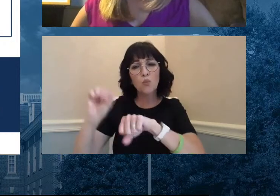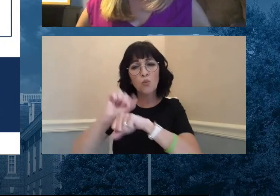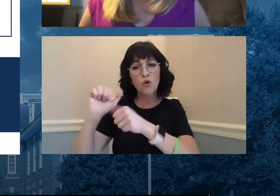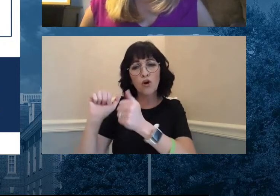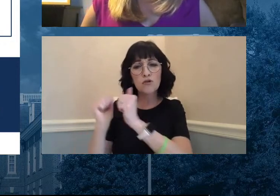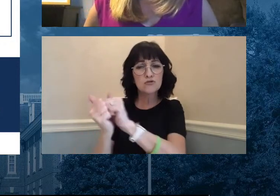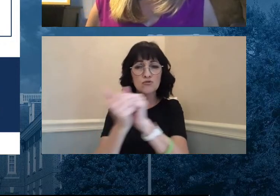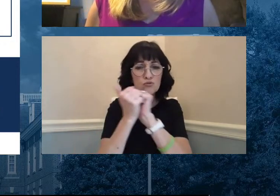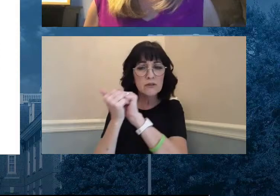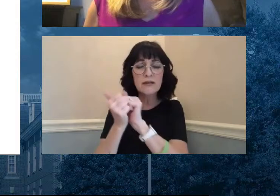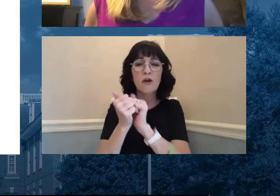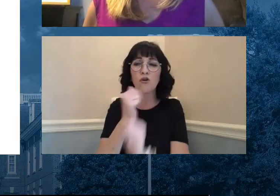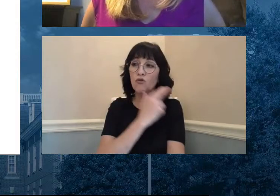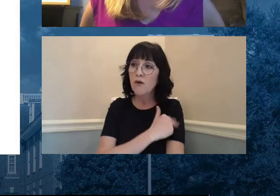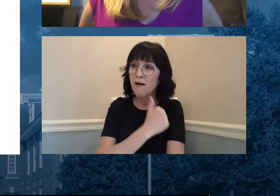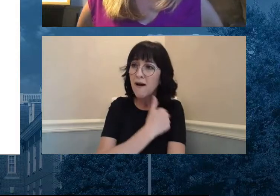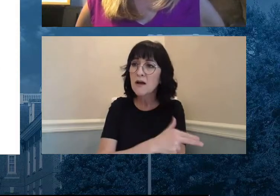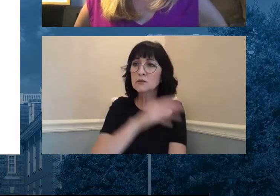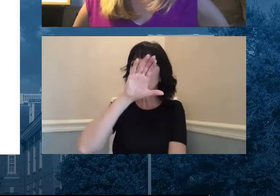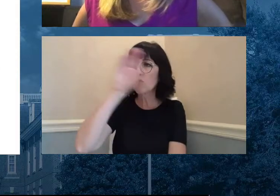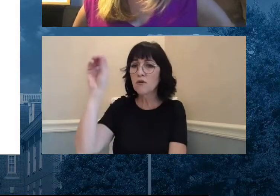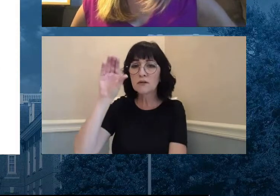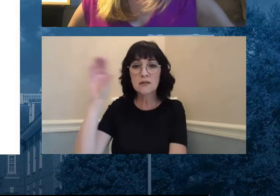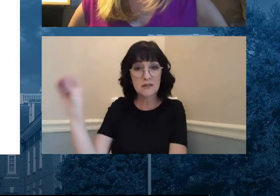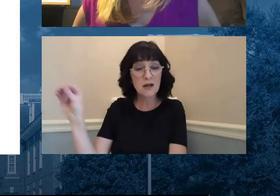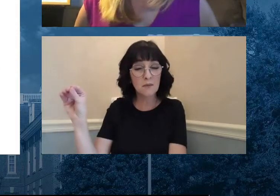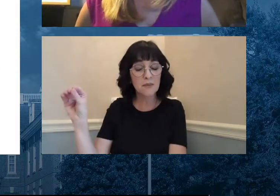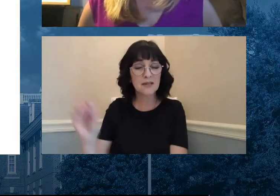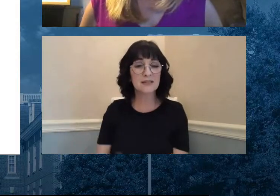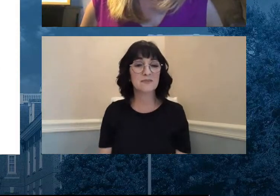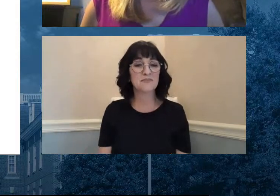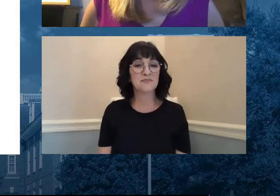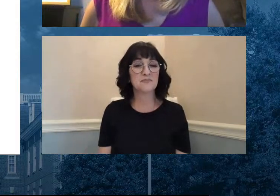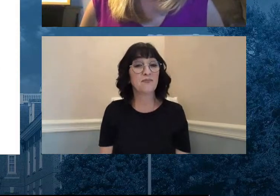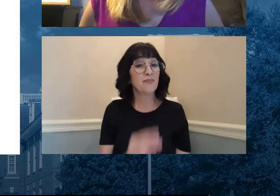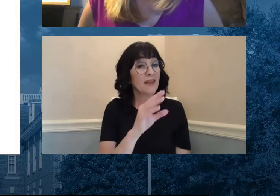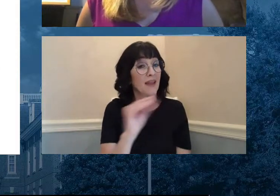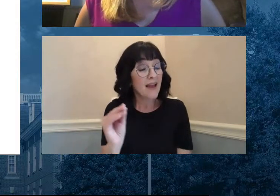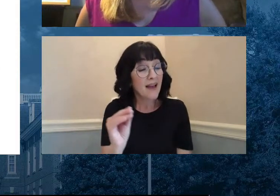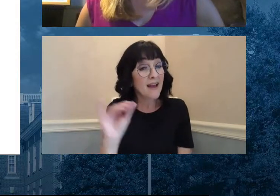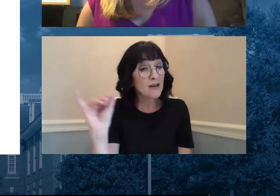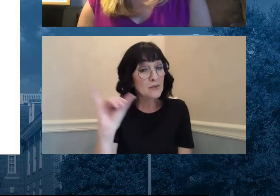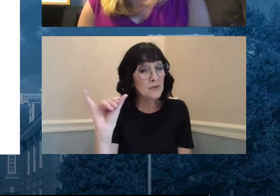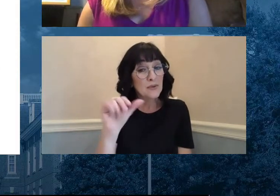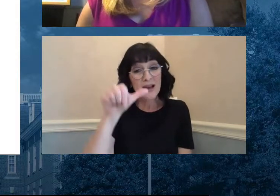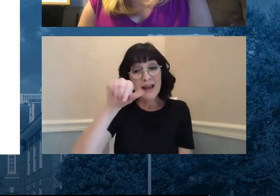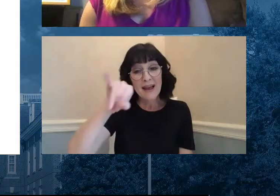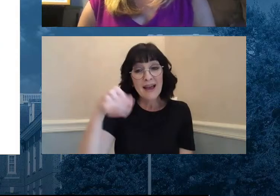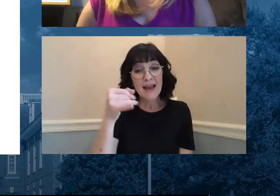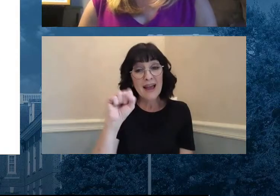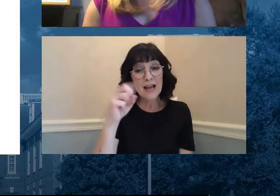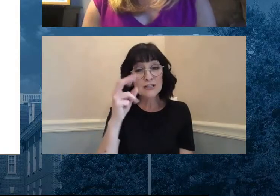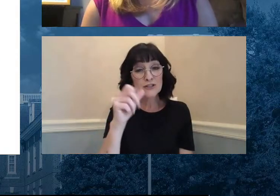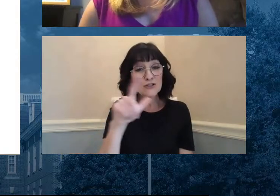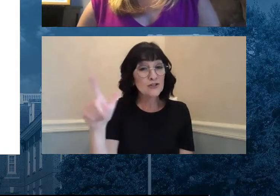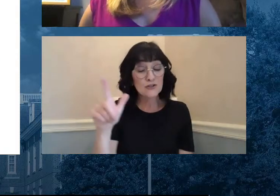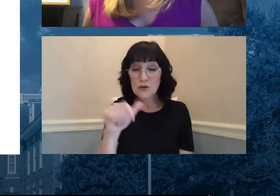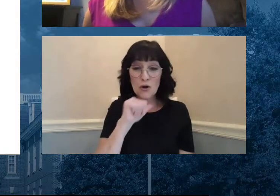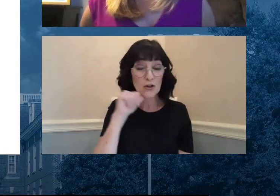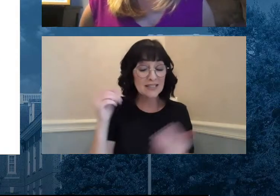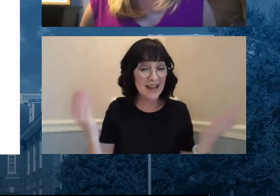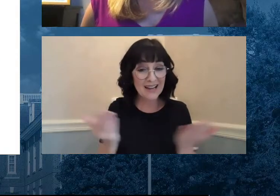And finally, since AJ Shaw isn't with us today, I'm going to pretend that I'm him,